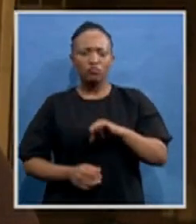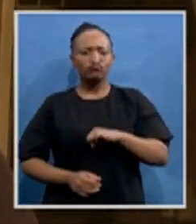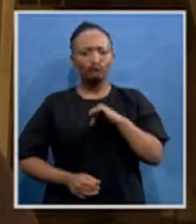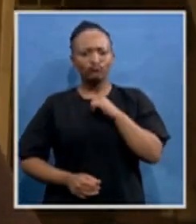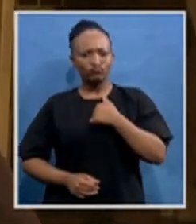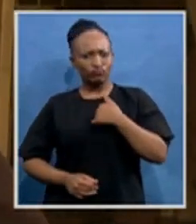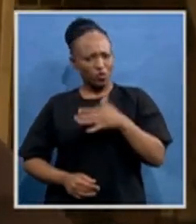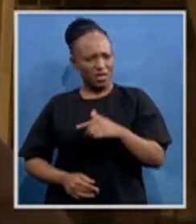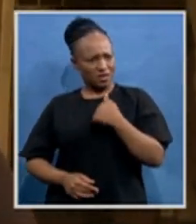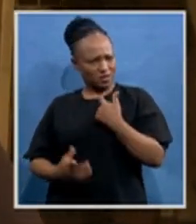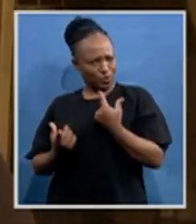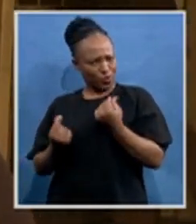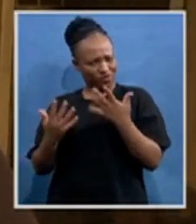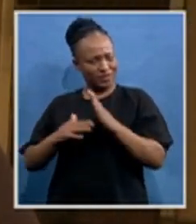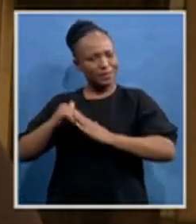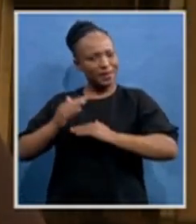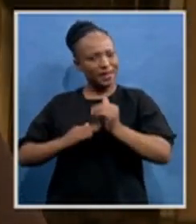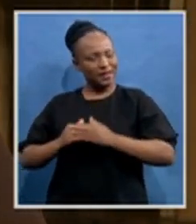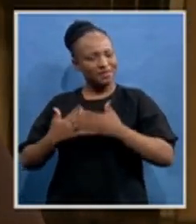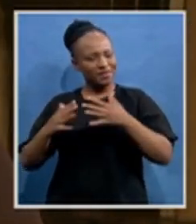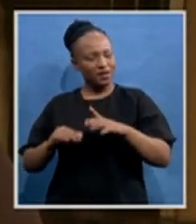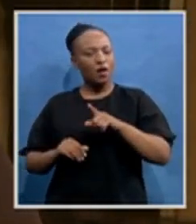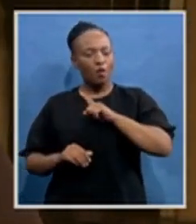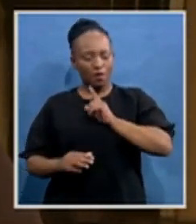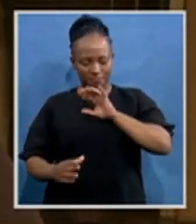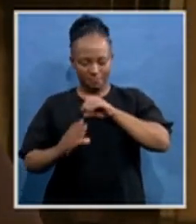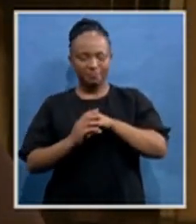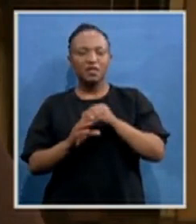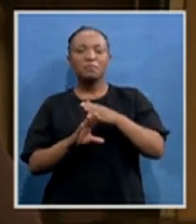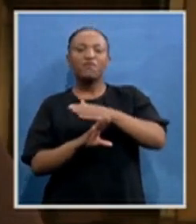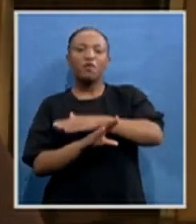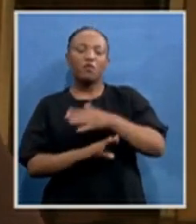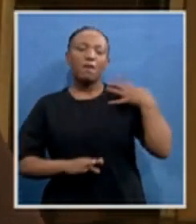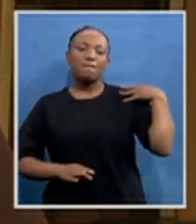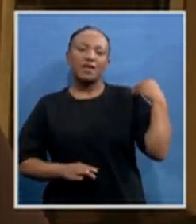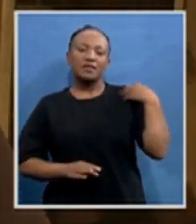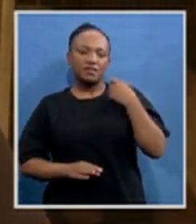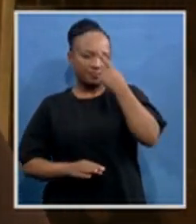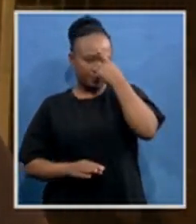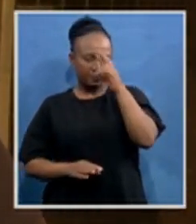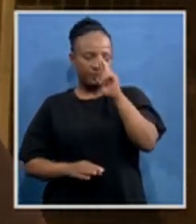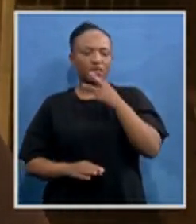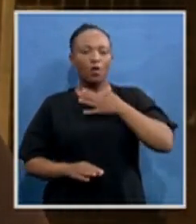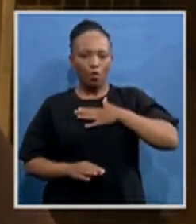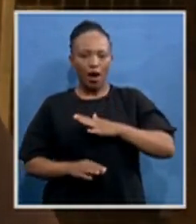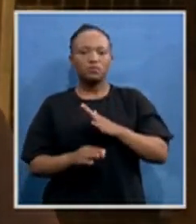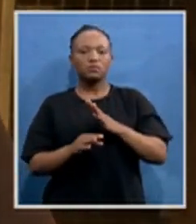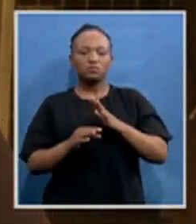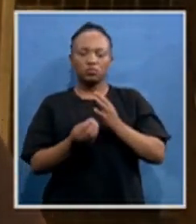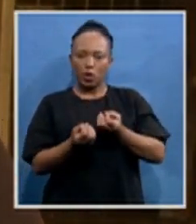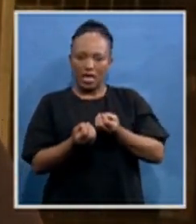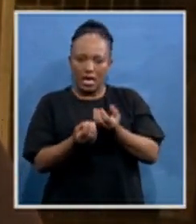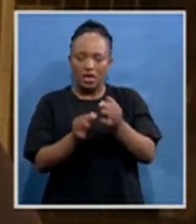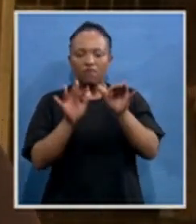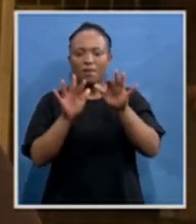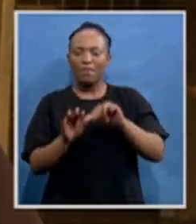what Minister Lamola told us, that they do want to instill that in people. You're not just an offender, you're also a person, and this helps